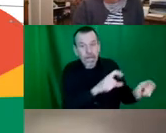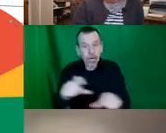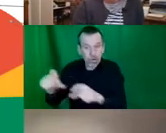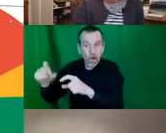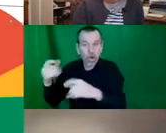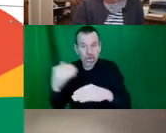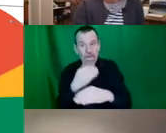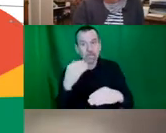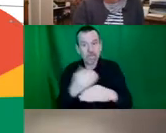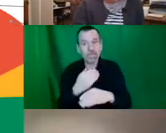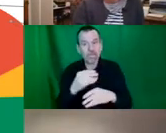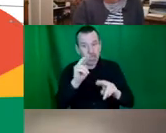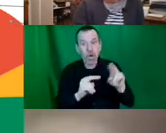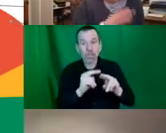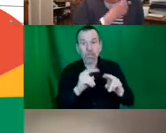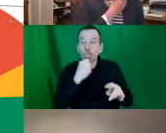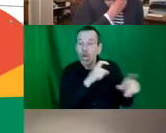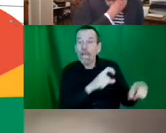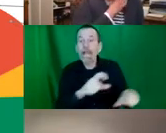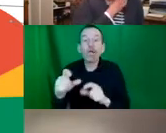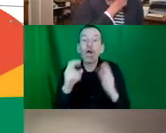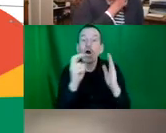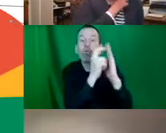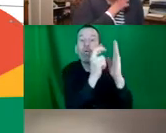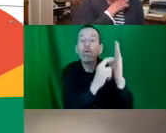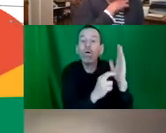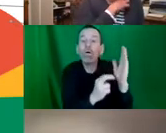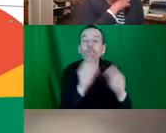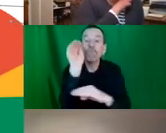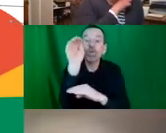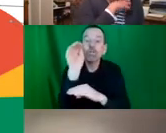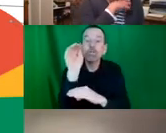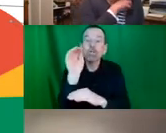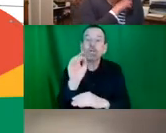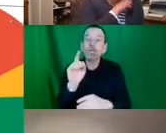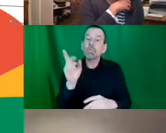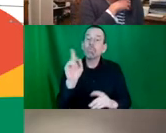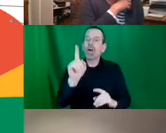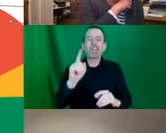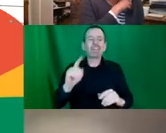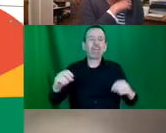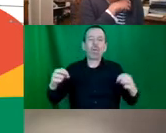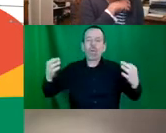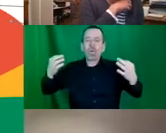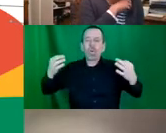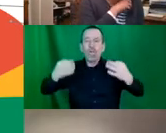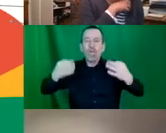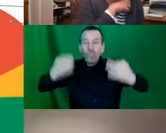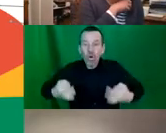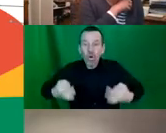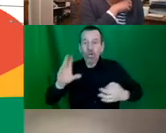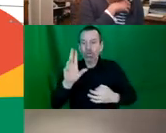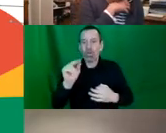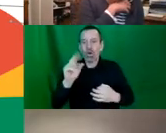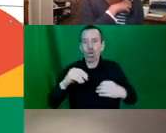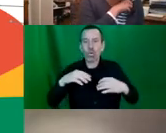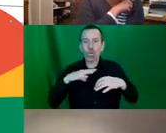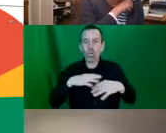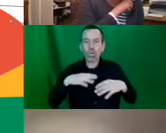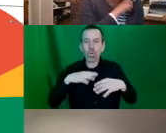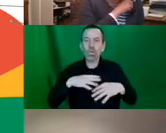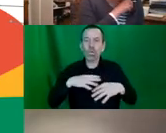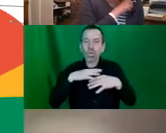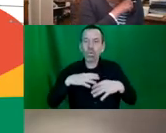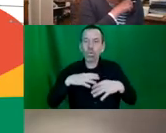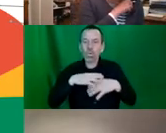informal way after the end of my internship. Continuing to use these categories, seeing the strengths from each role or project I undertake and how